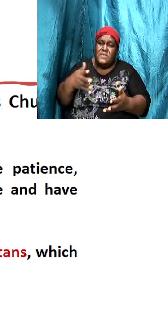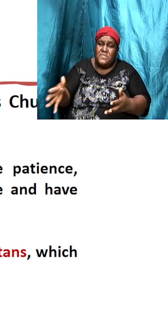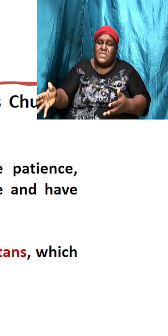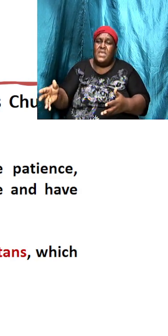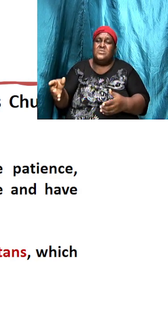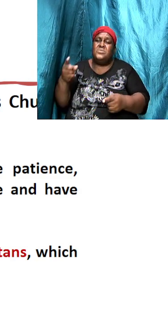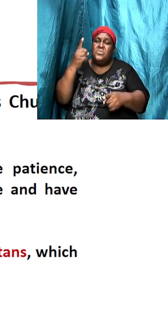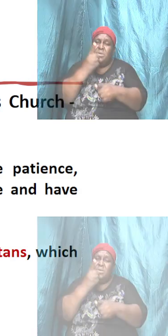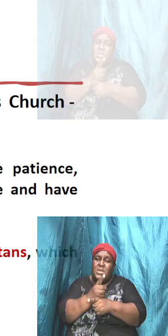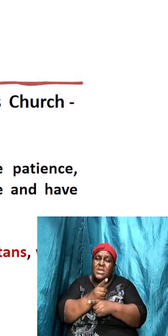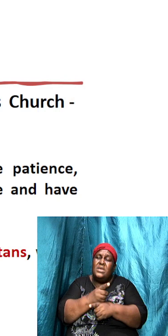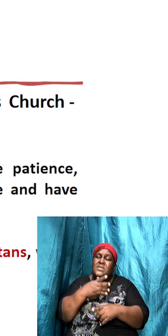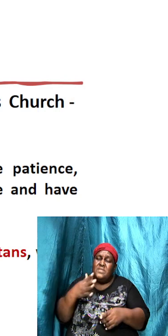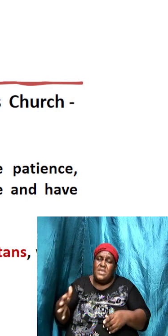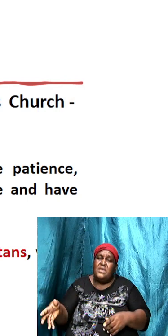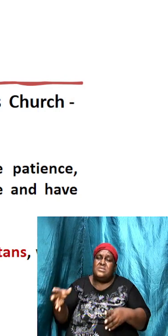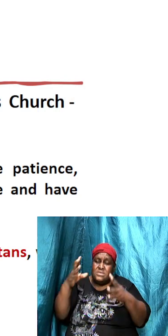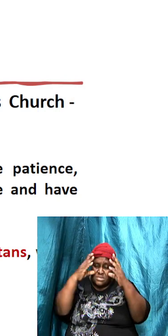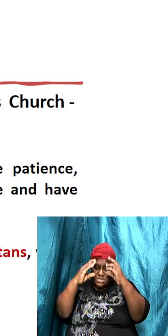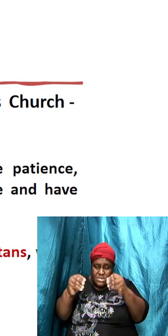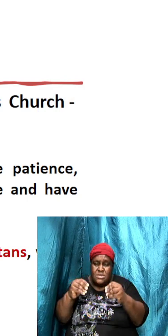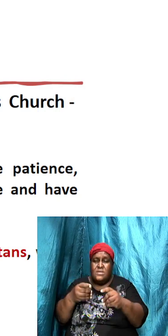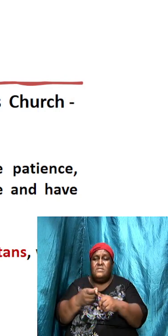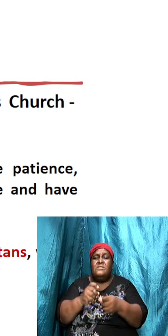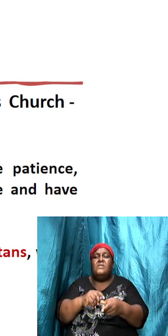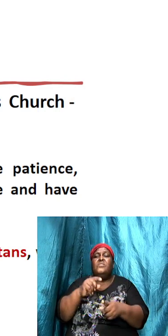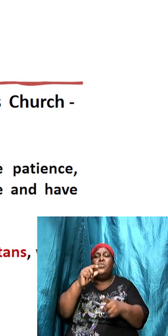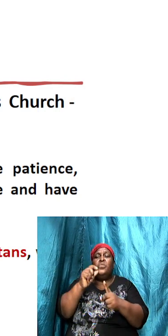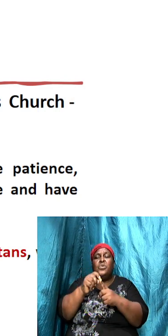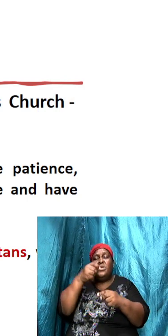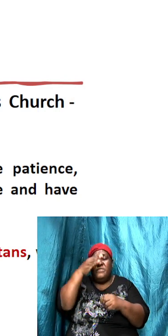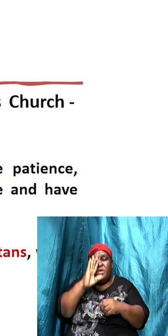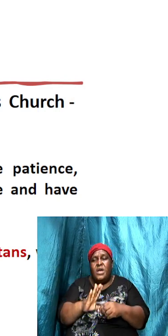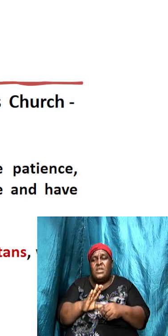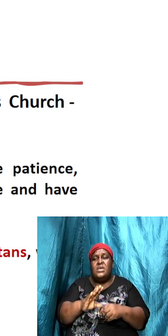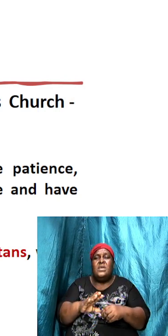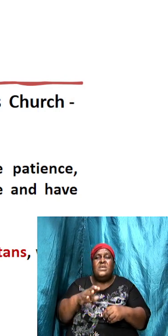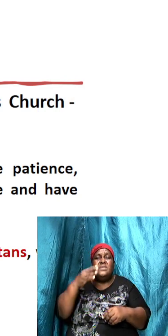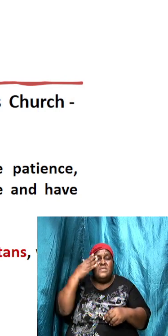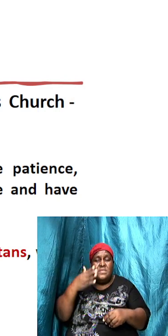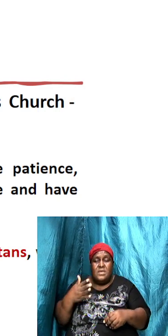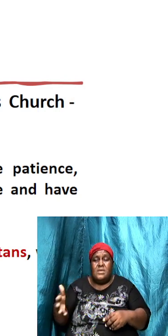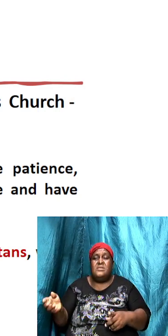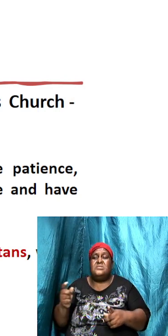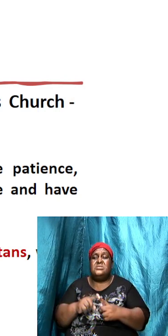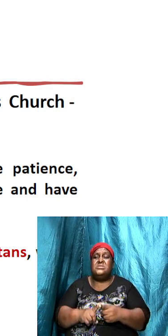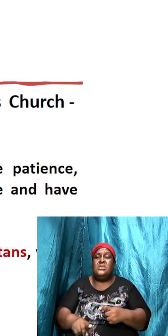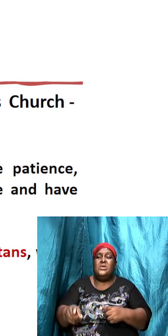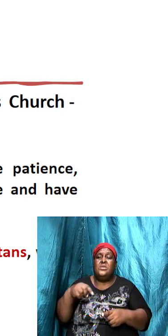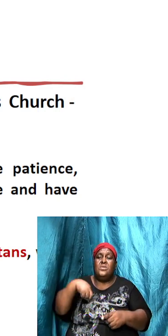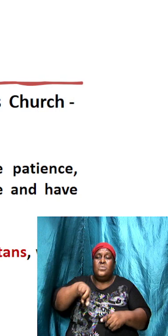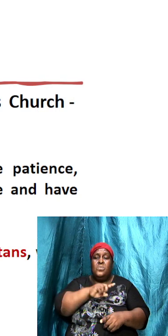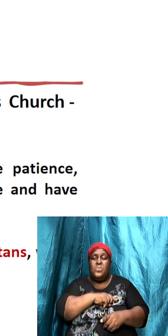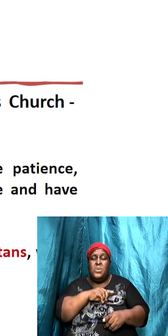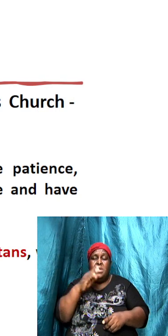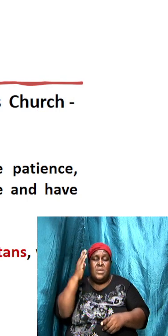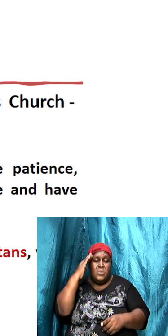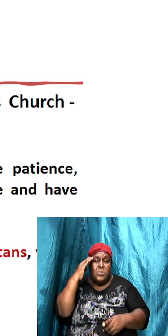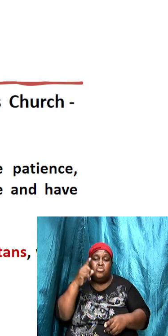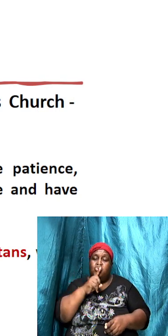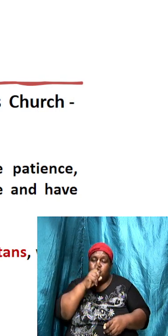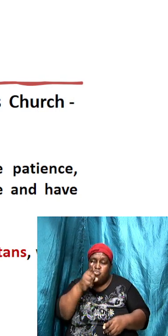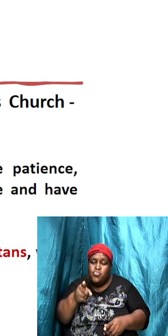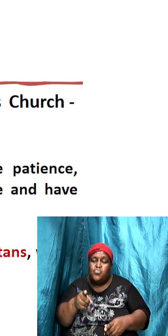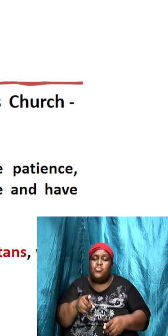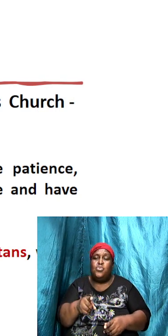from the word of God the things that were clearly outlined that we stand up for it and don't make anybody no